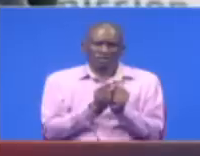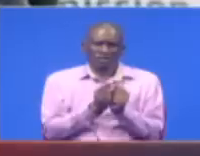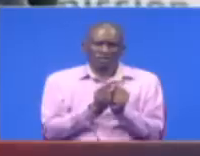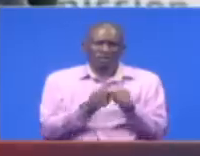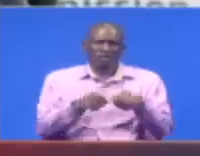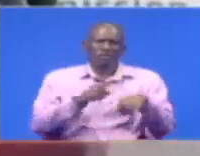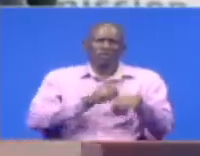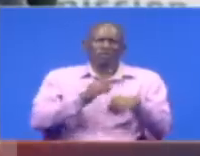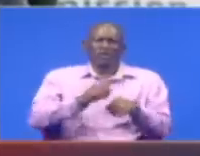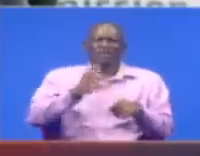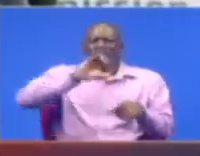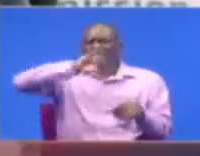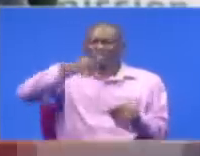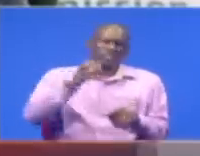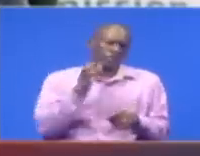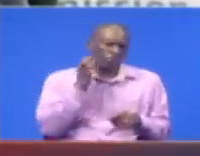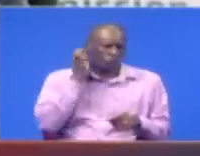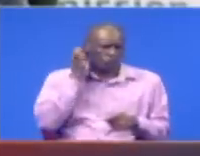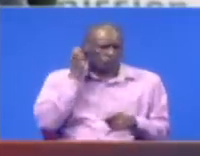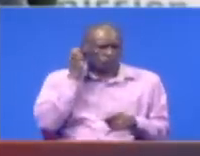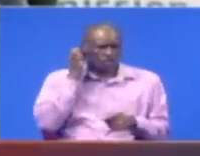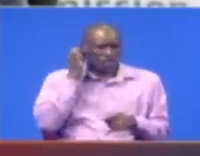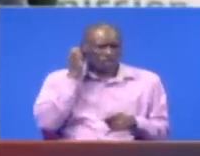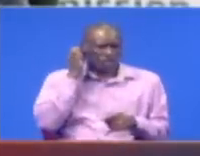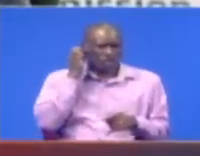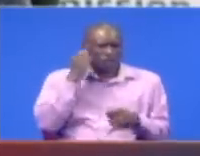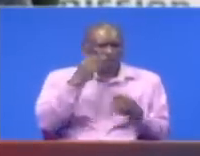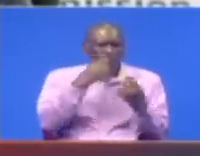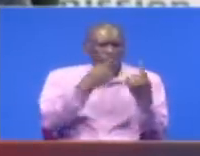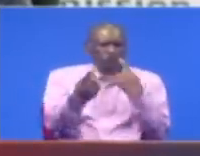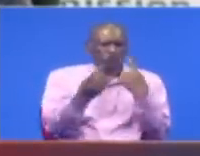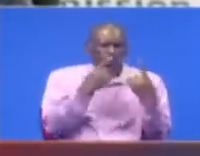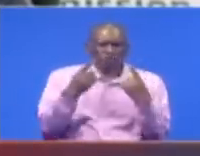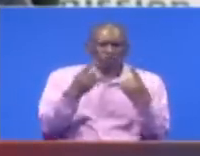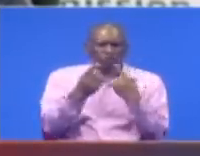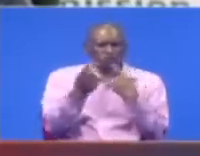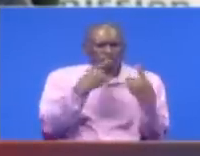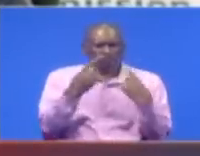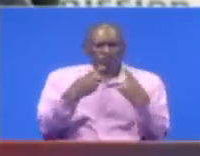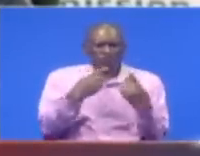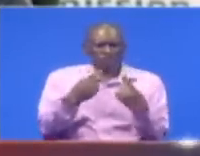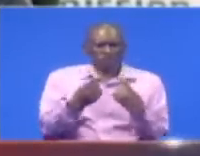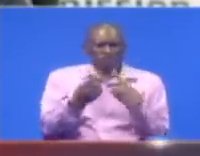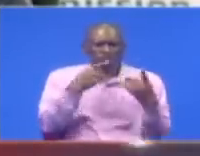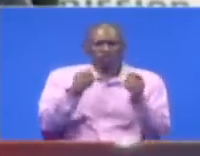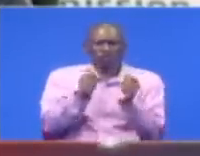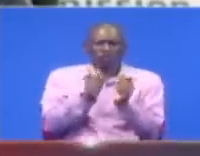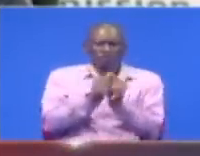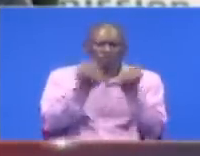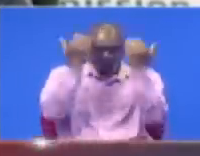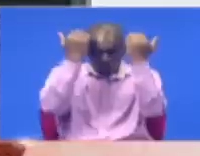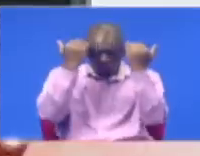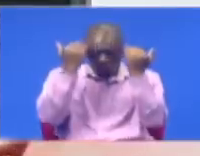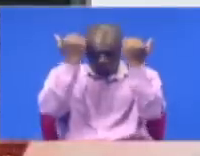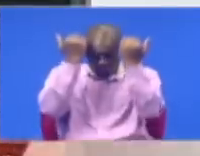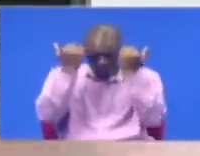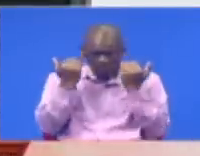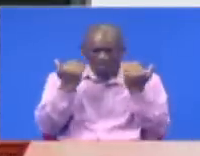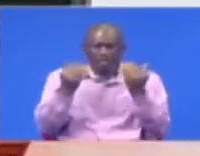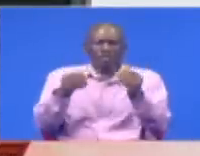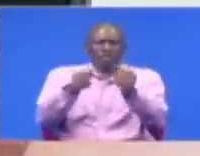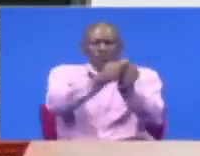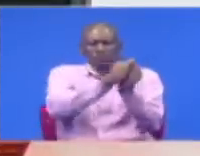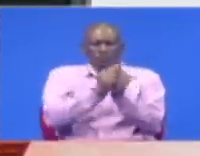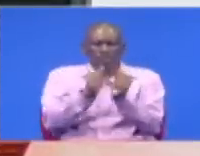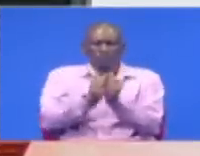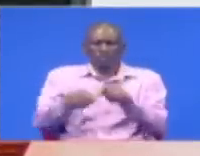when Chief Justice Mutunga was addressing the judiciary and